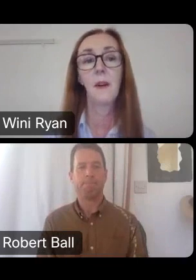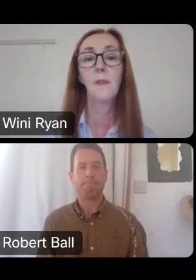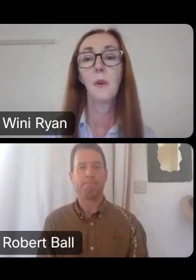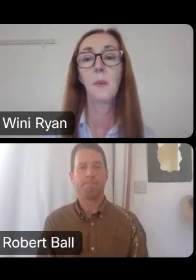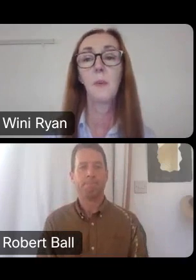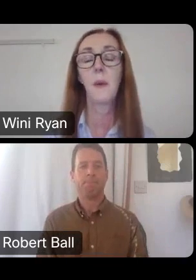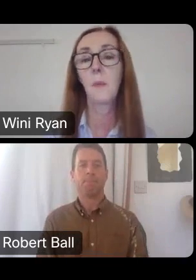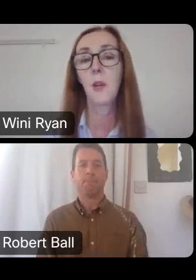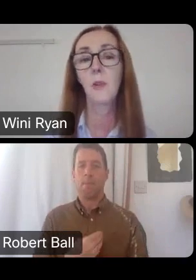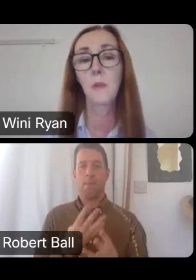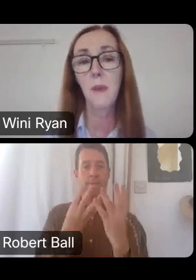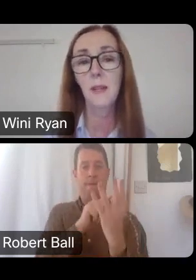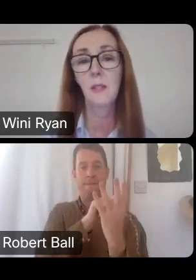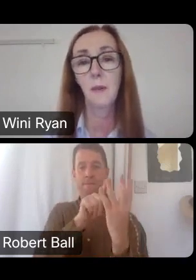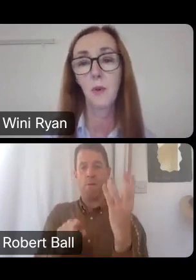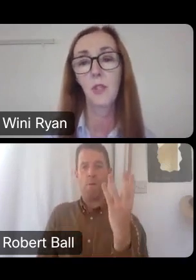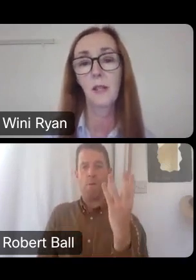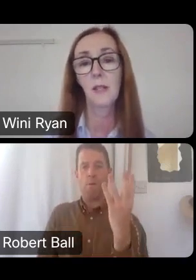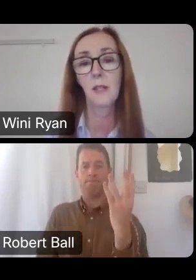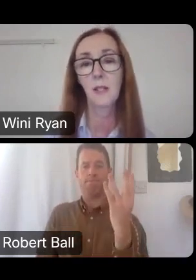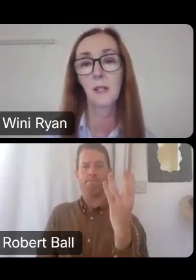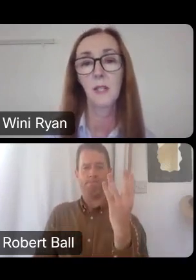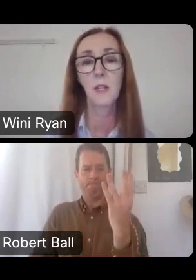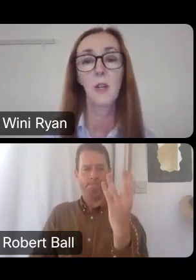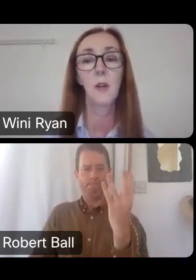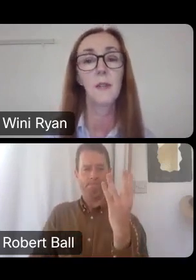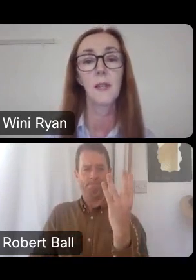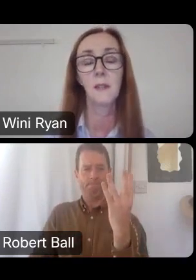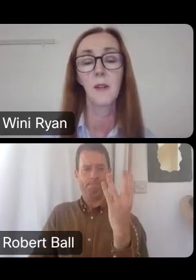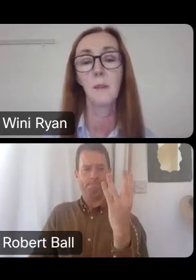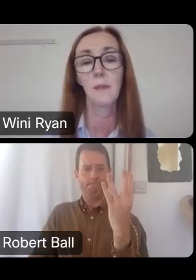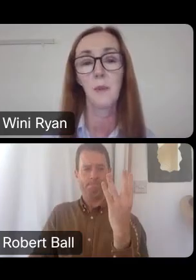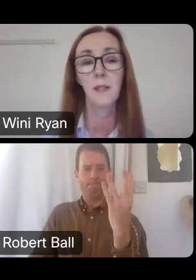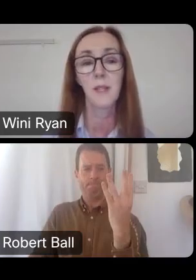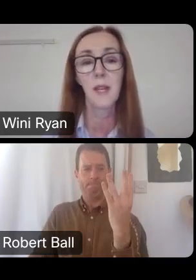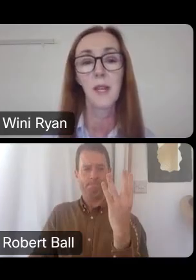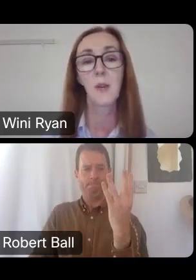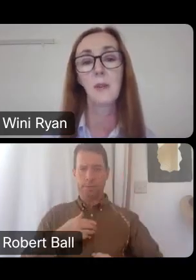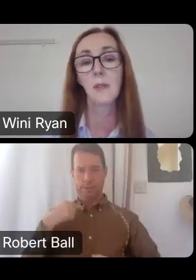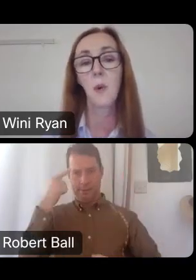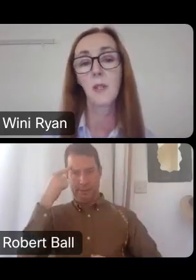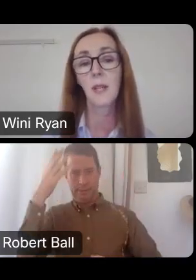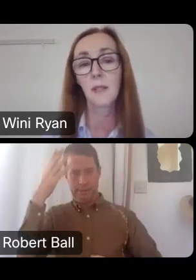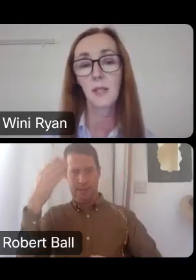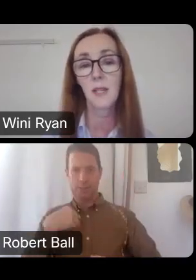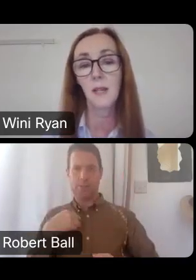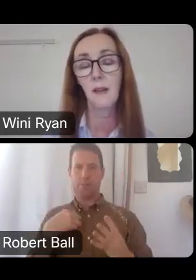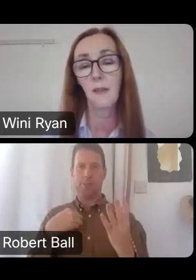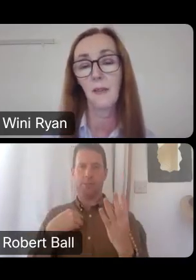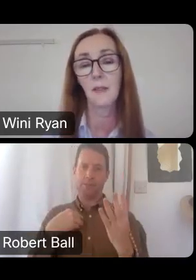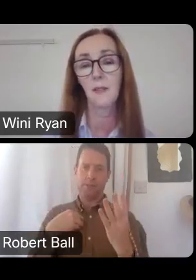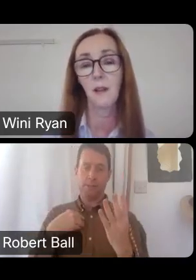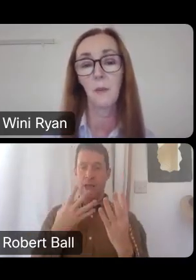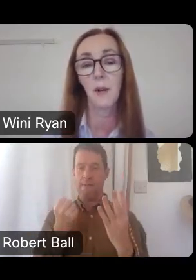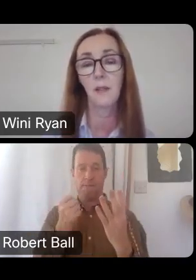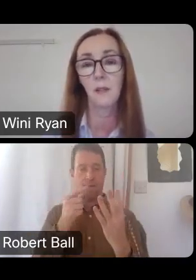There are four what we call domains of emotional intelligence, and you can cut these in a number of ways. So there is what I see, and